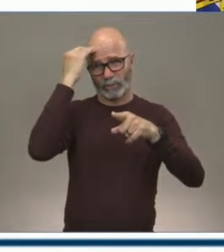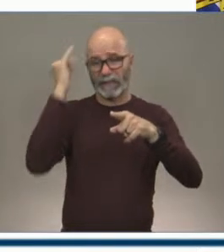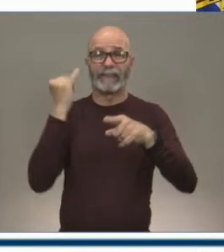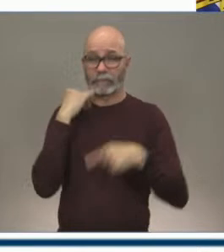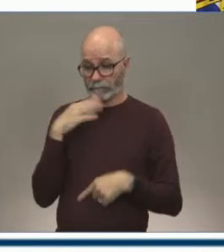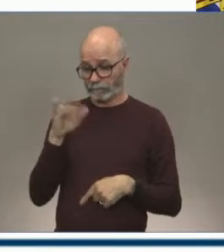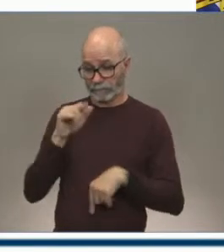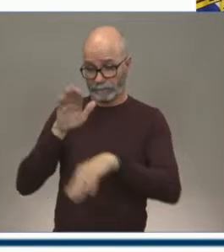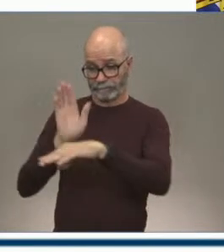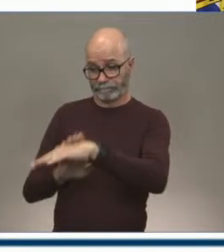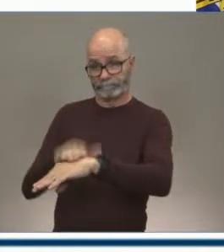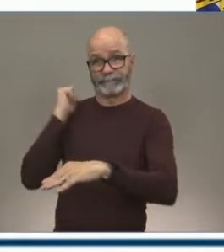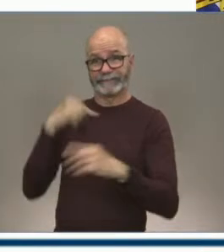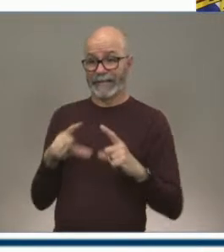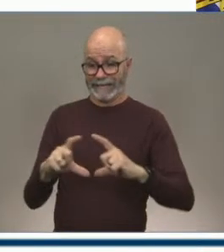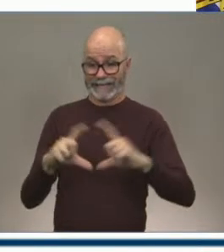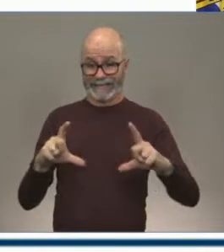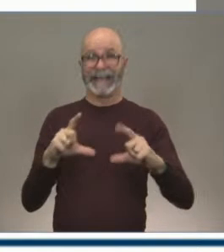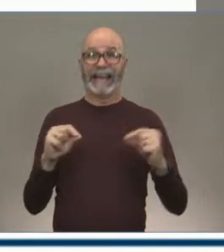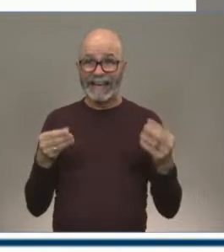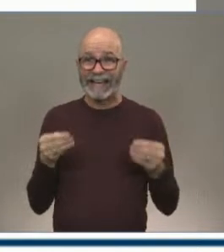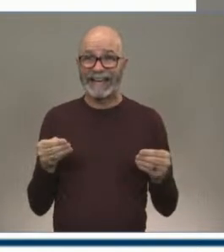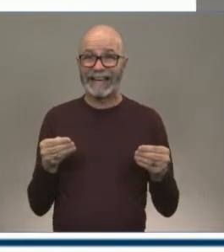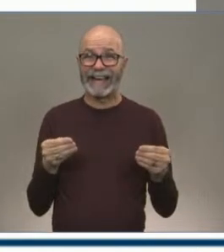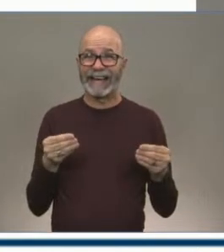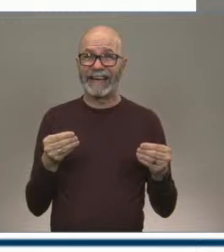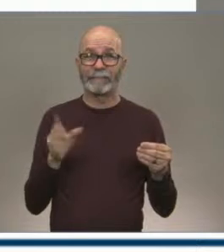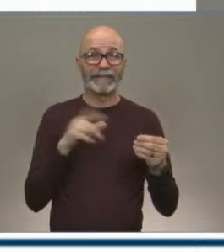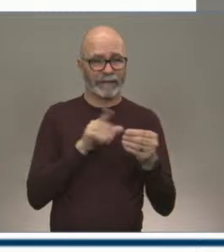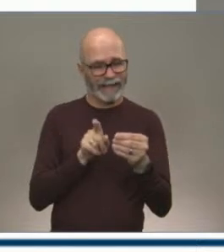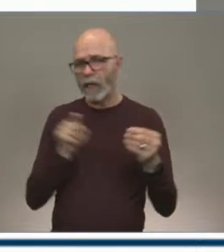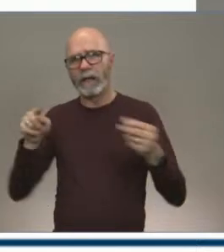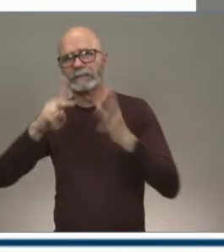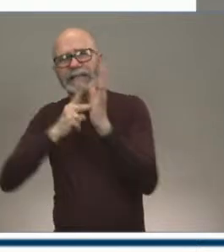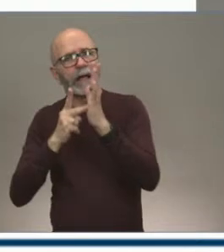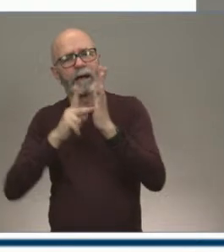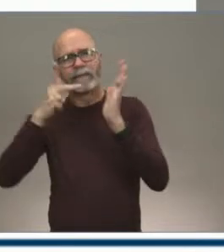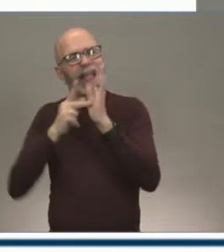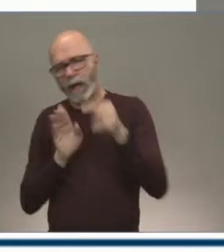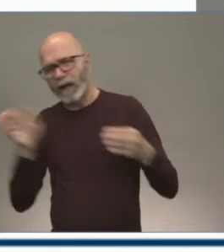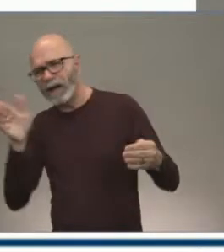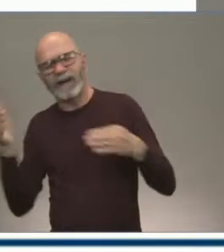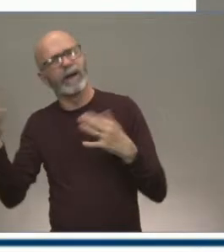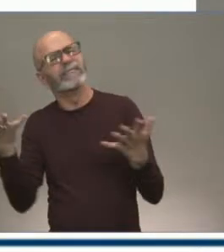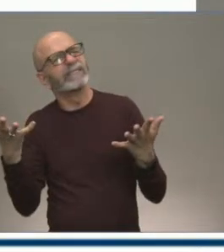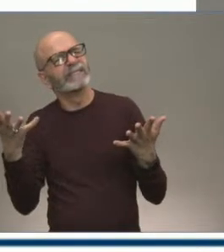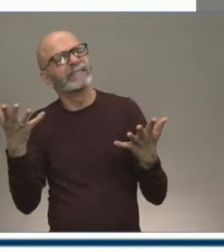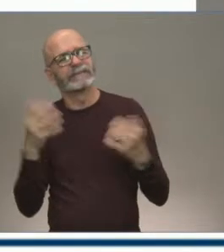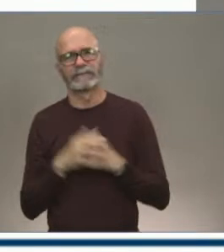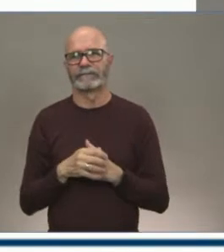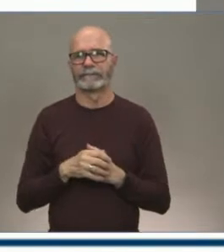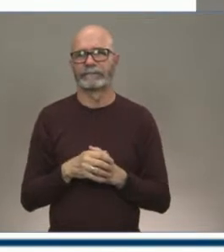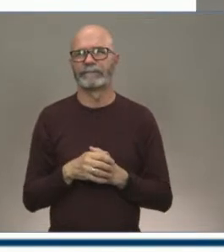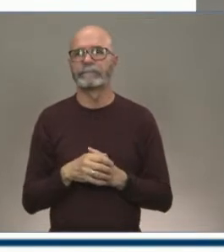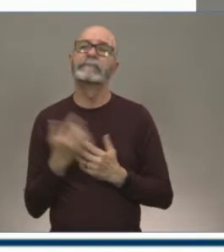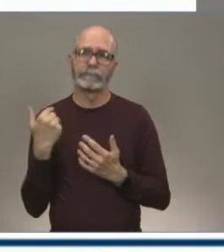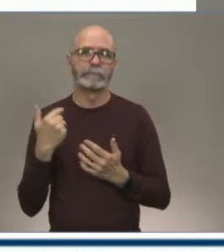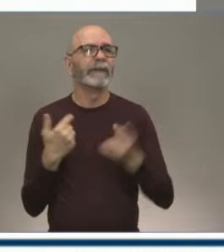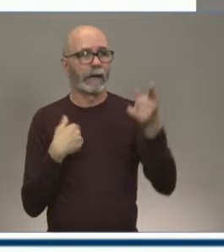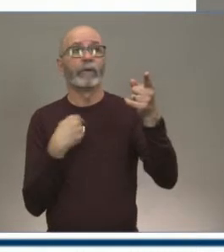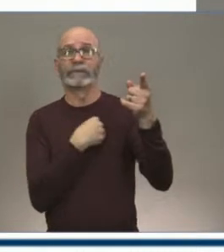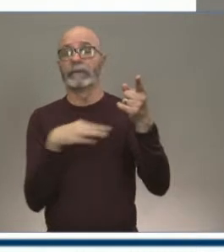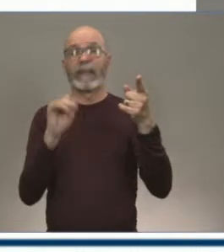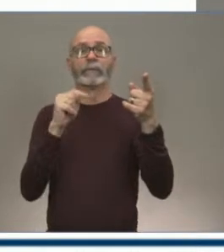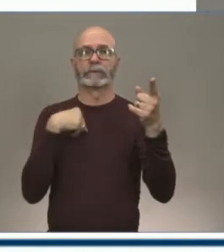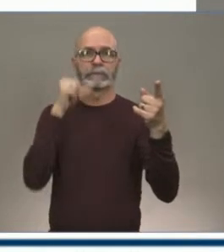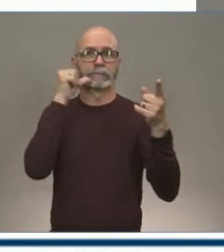clinics? Yeah, so I mean, we were made aware of this yesterday. A couple of points. I mean, our objective with the prototype